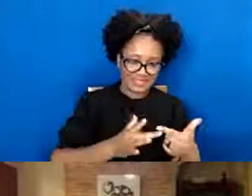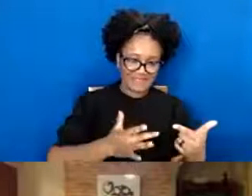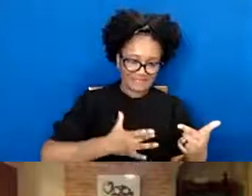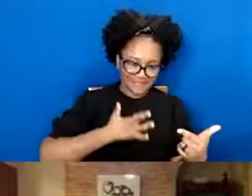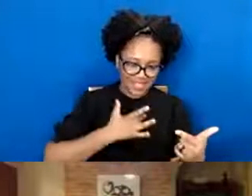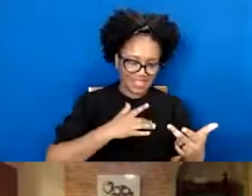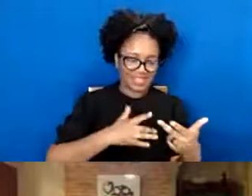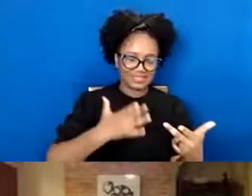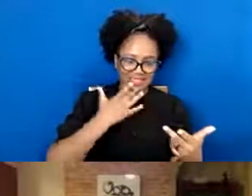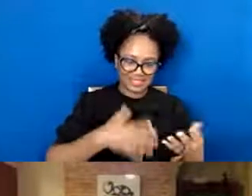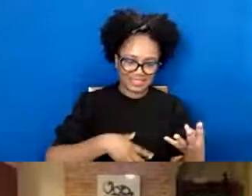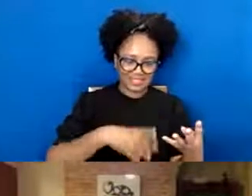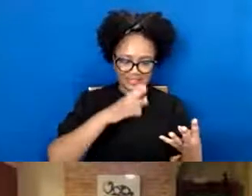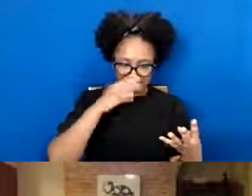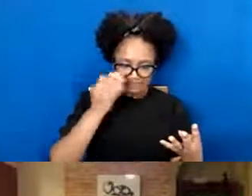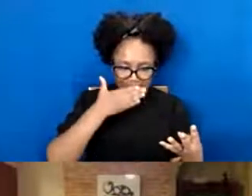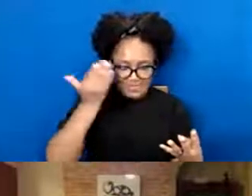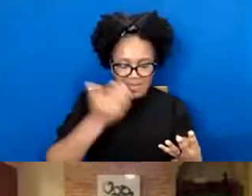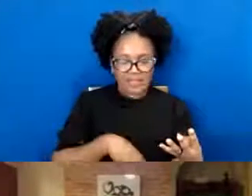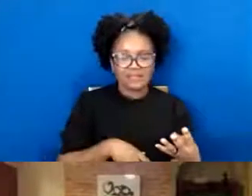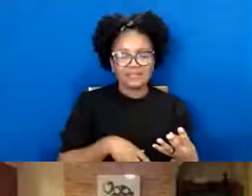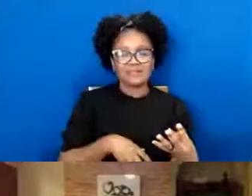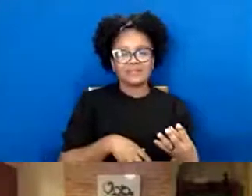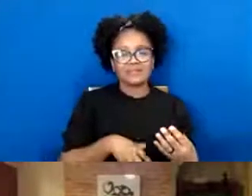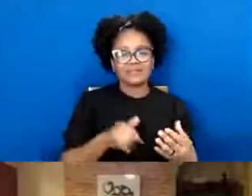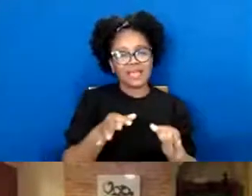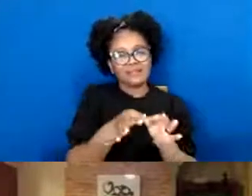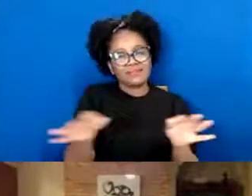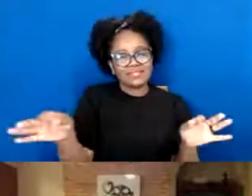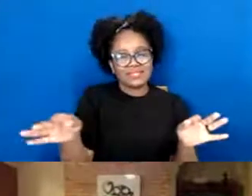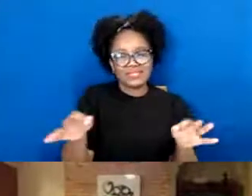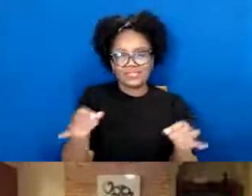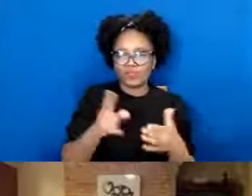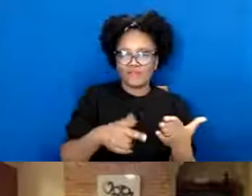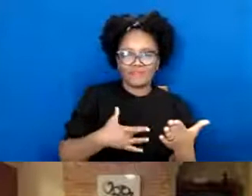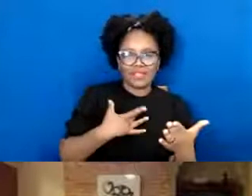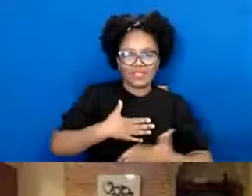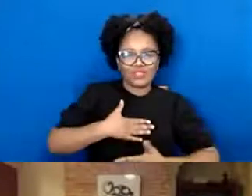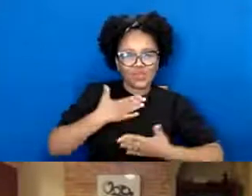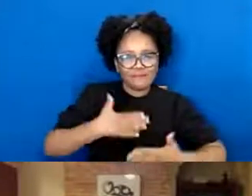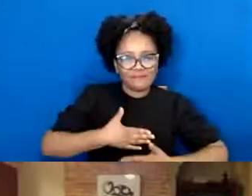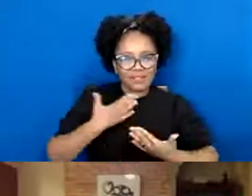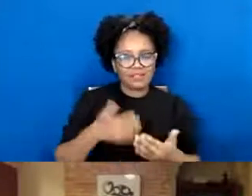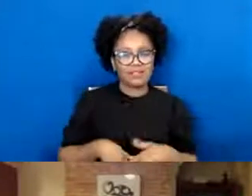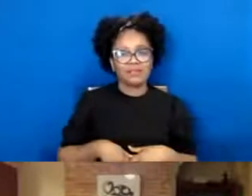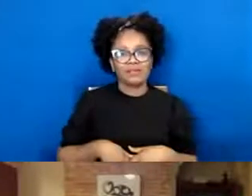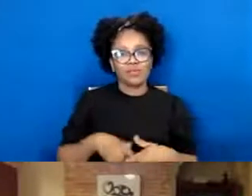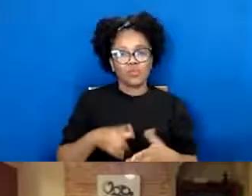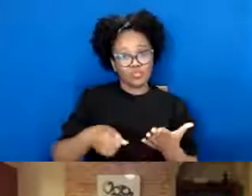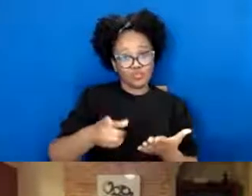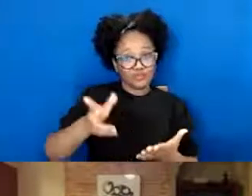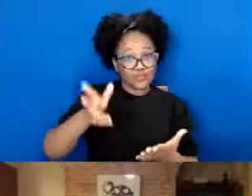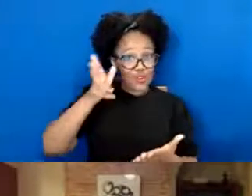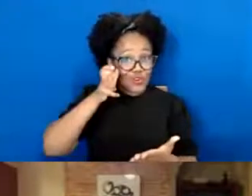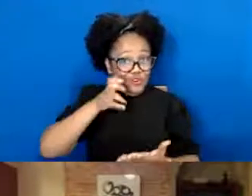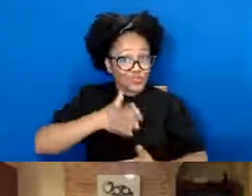joyful an affirming sentence that you might have heard or communicated at home. I've asked about the most terrifying sentences.